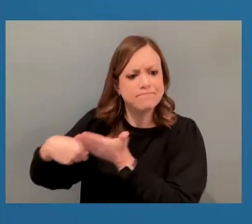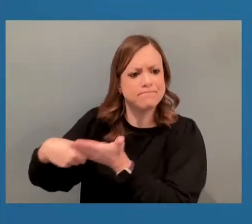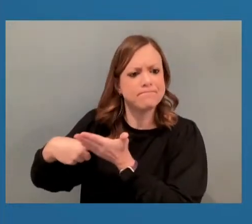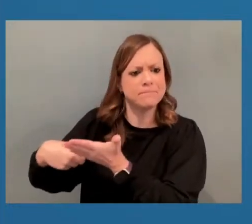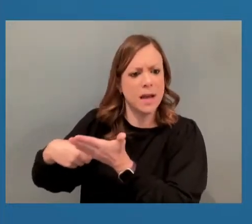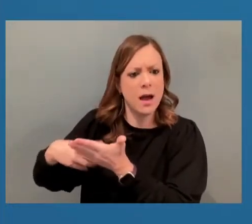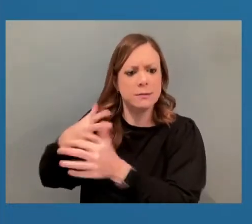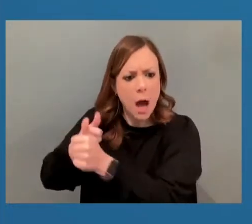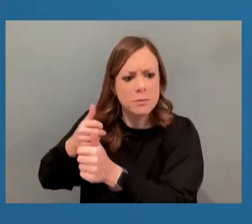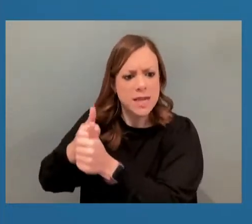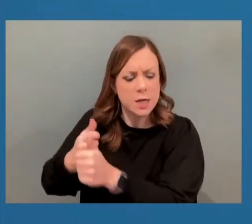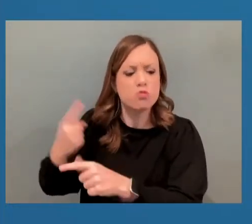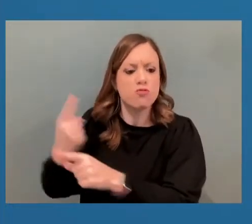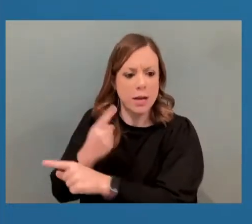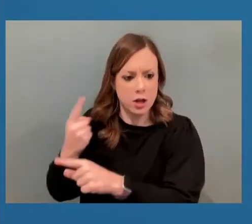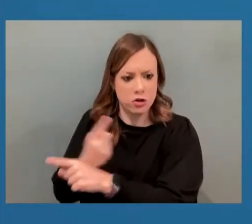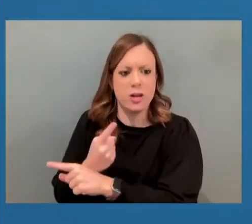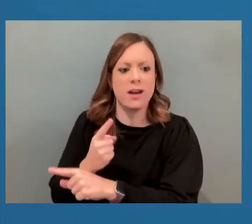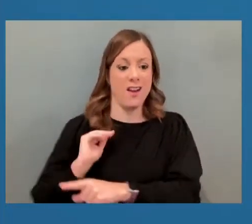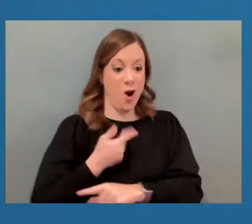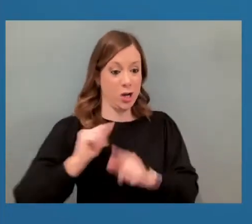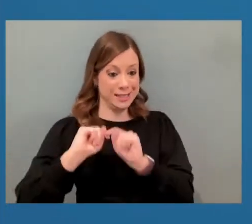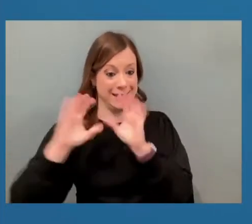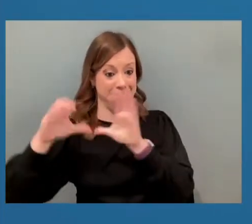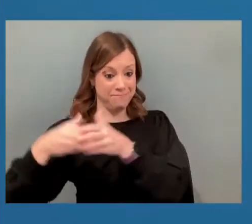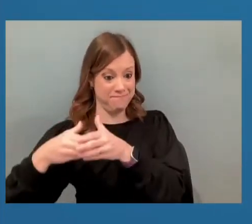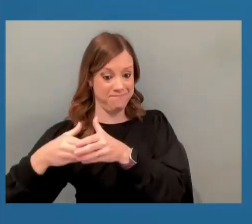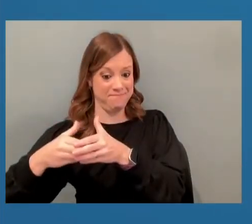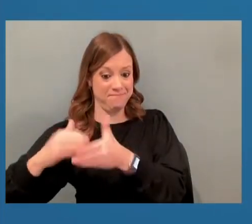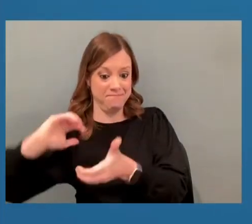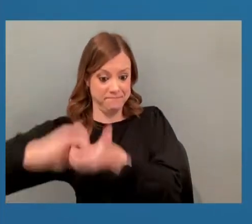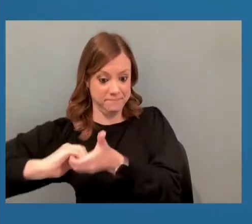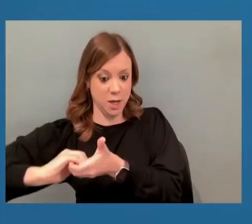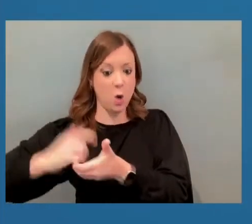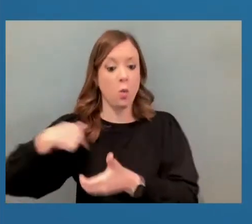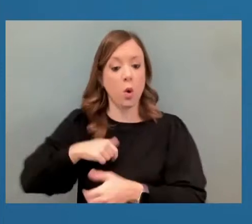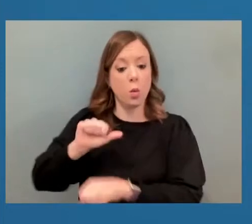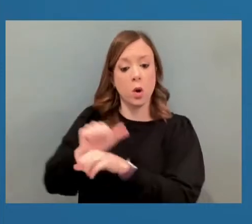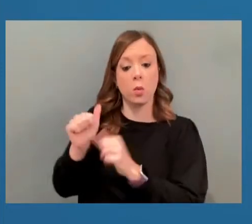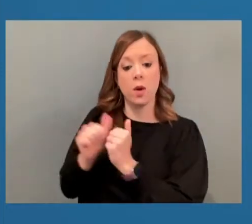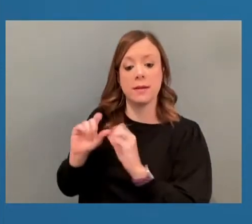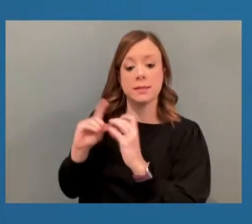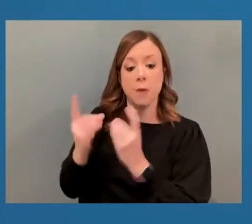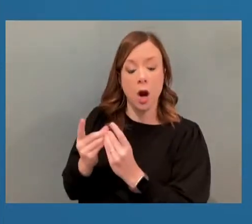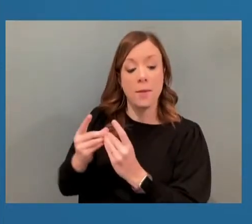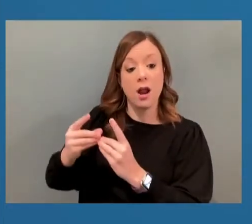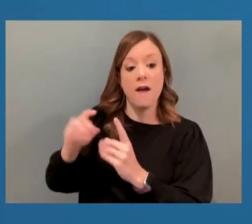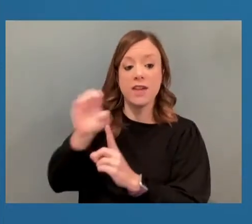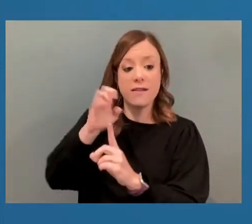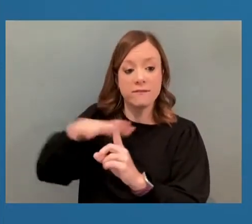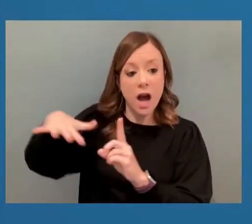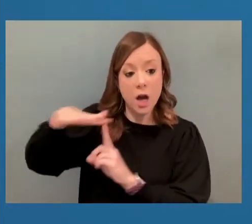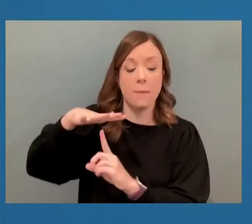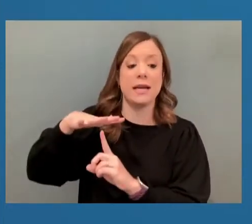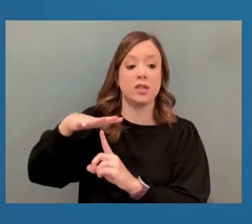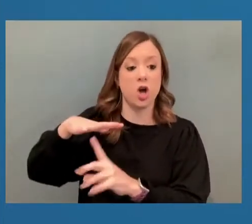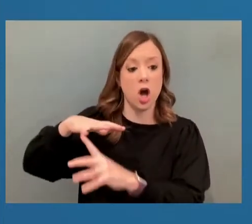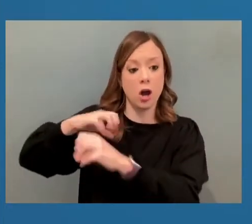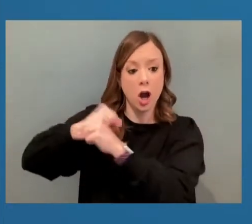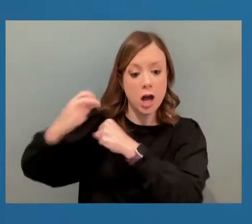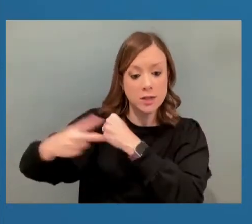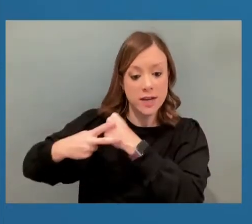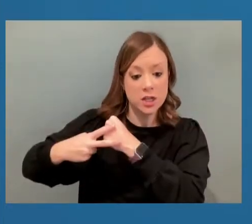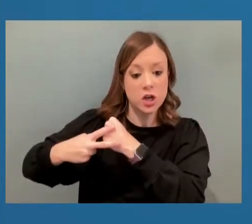are also working with the Department of Environmental Conservation to monitor the wild bird population as well, as that